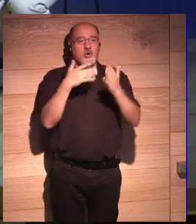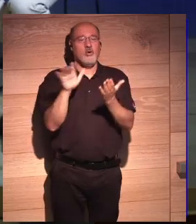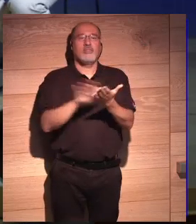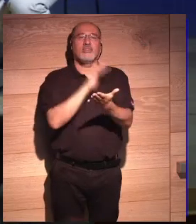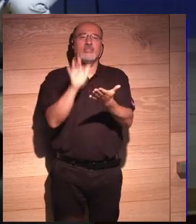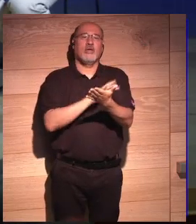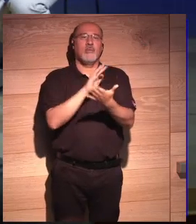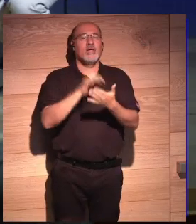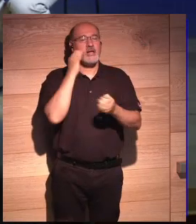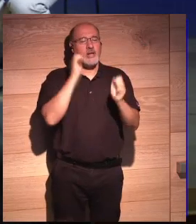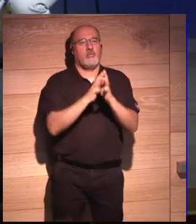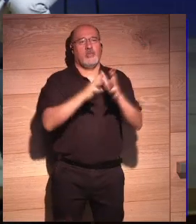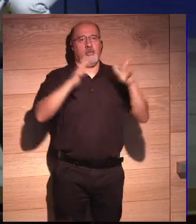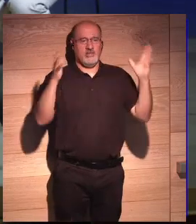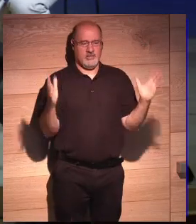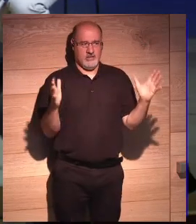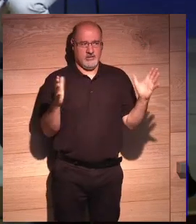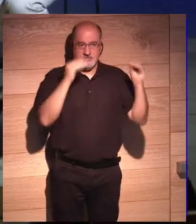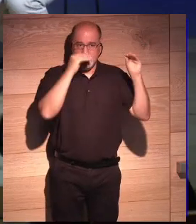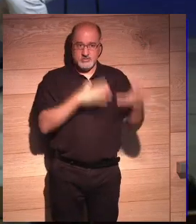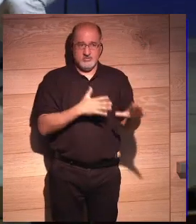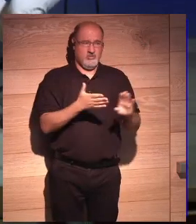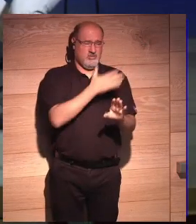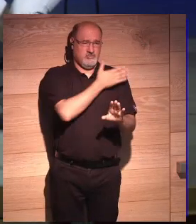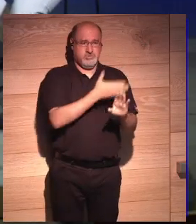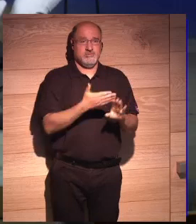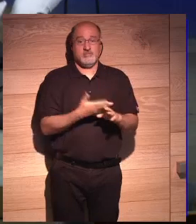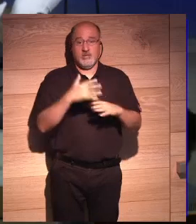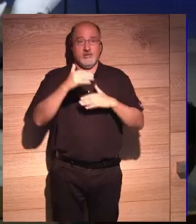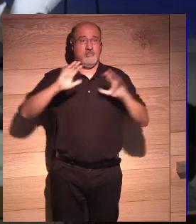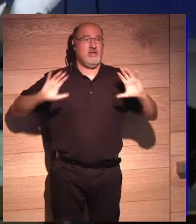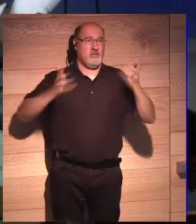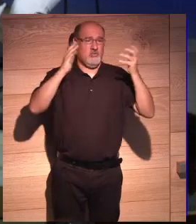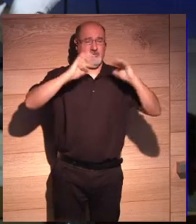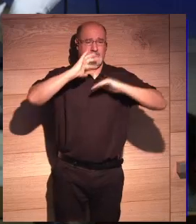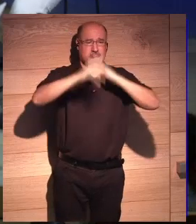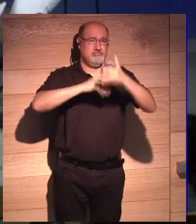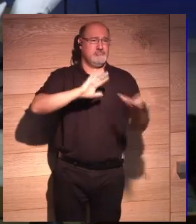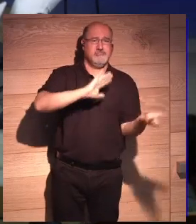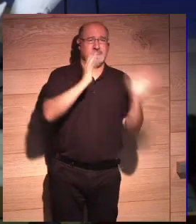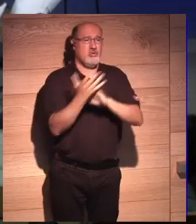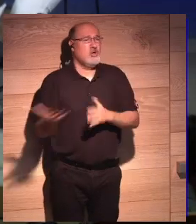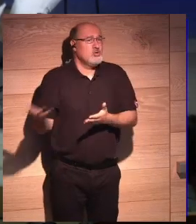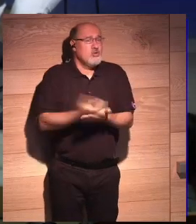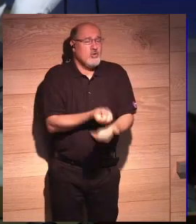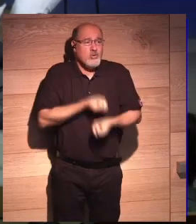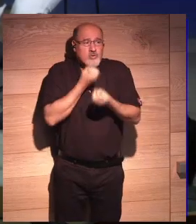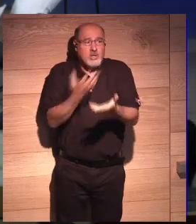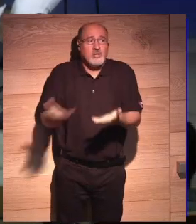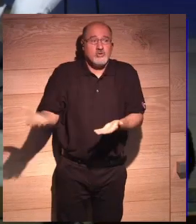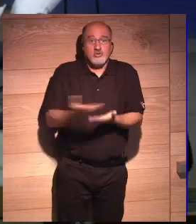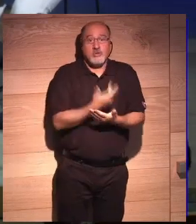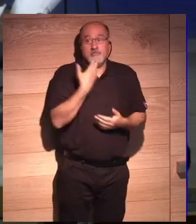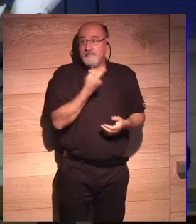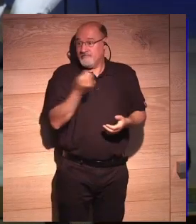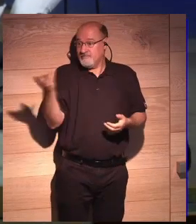right now with augmented reality in a tablet or VR glasses. And that changes how we are